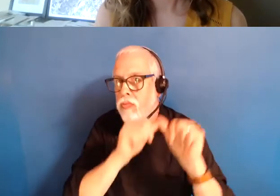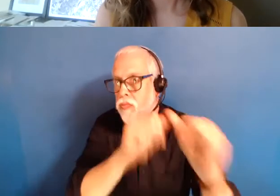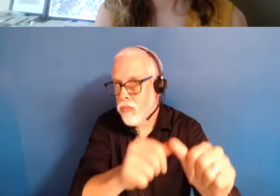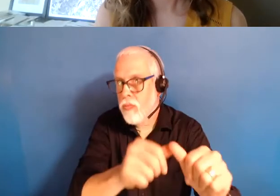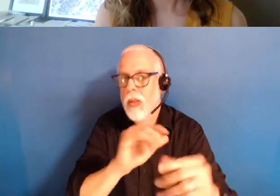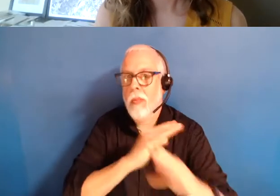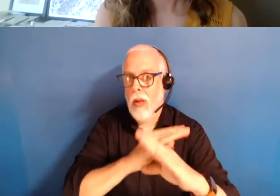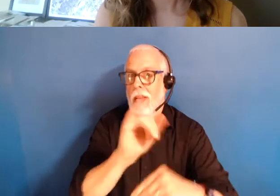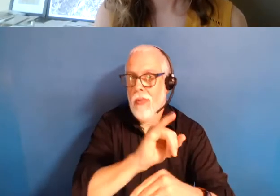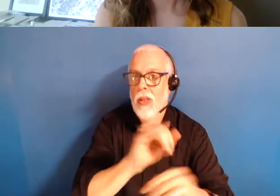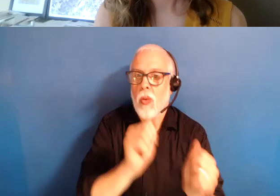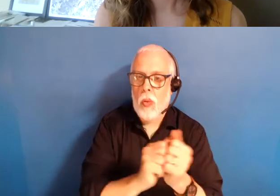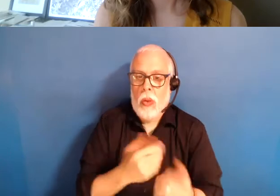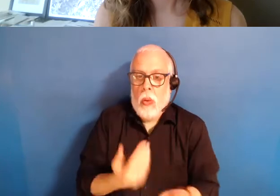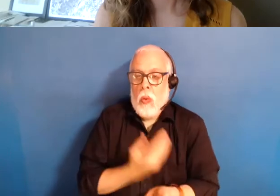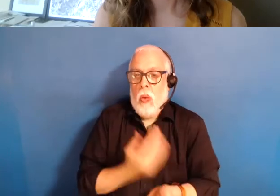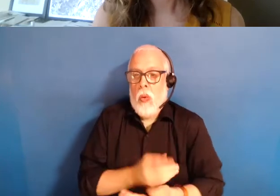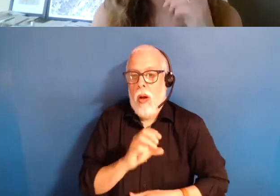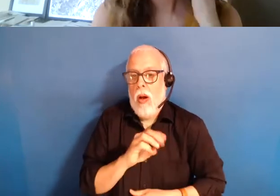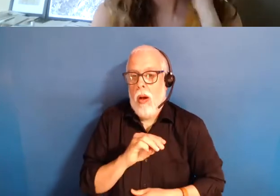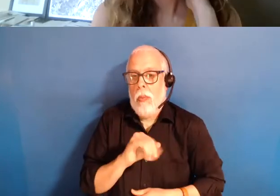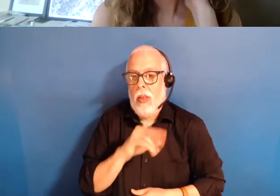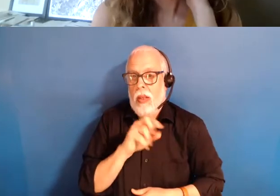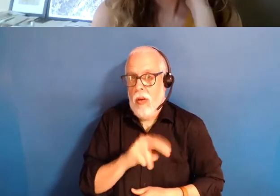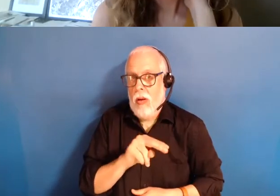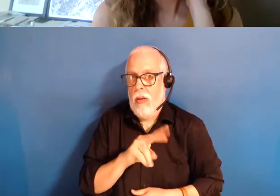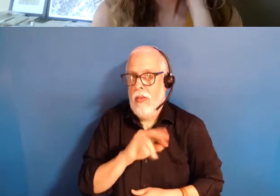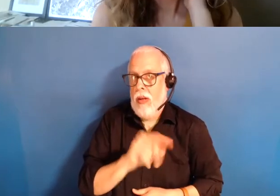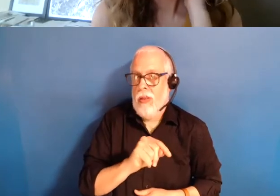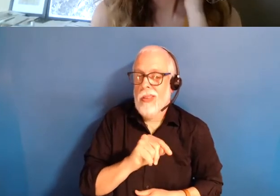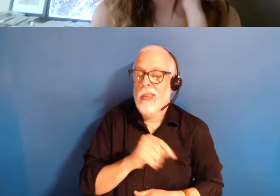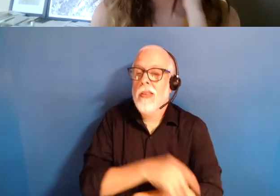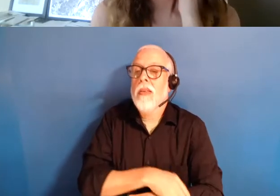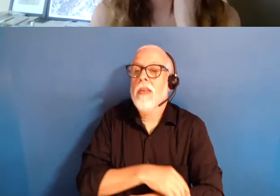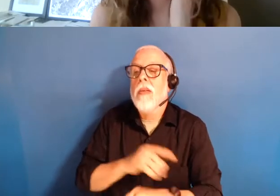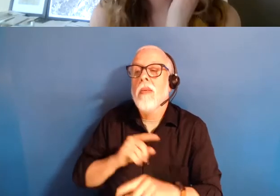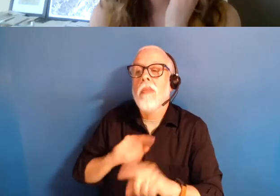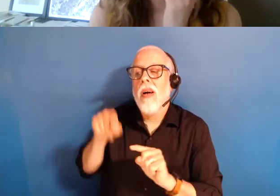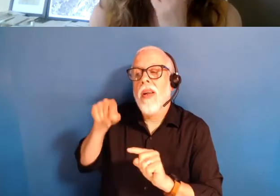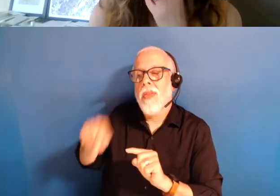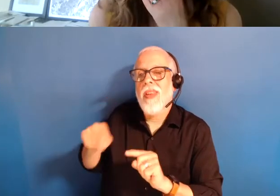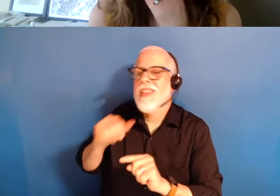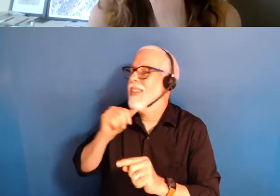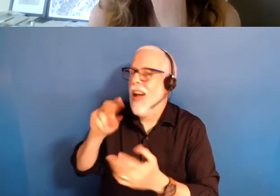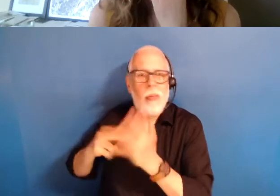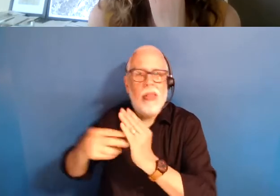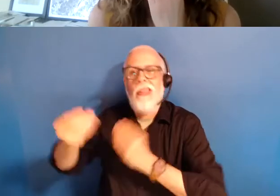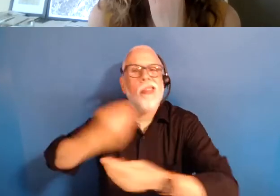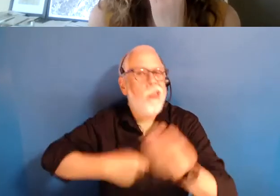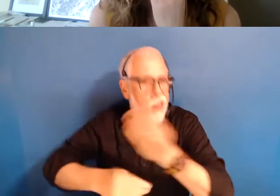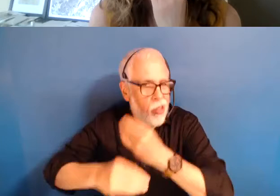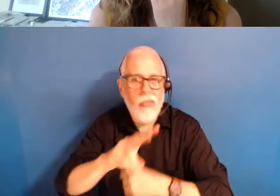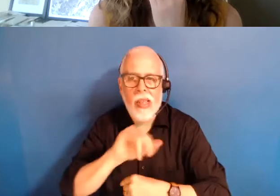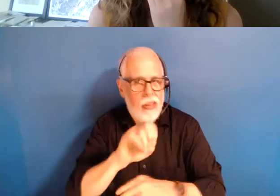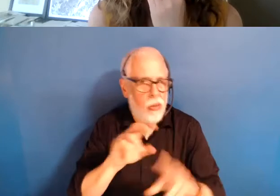infection, especially with the new Omicron variants. So this is not meant to be a substitute for a